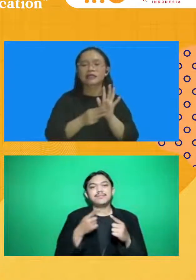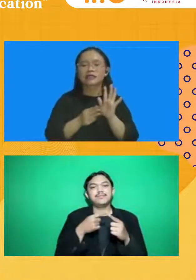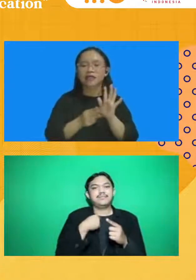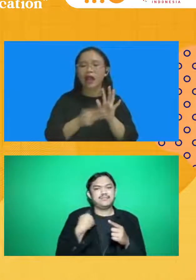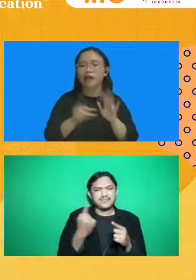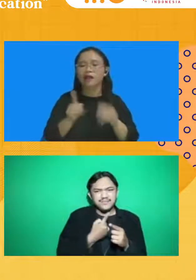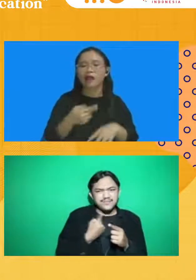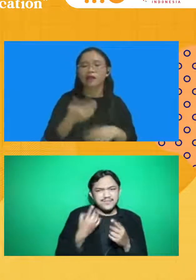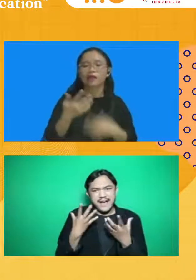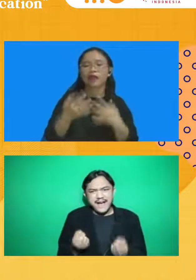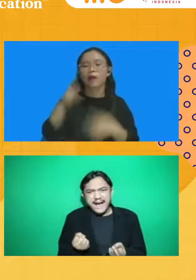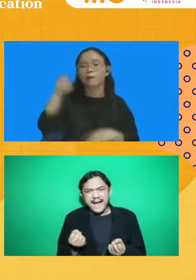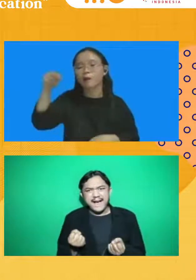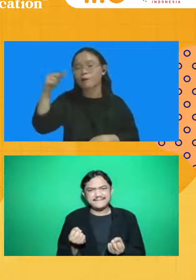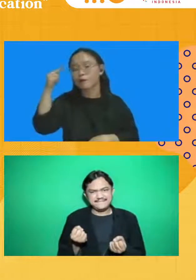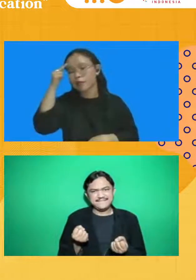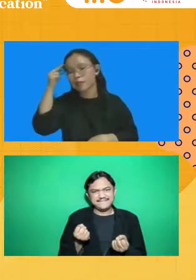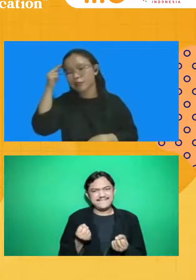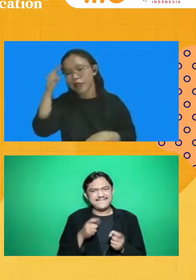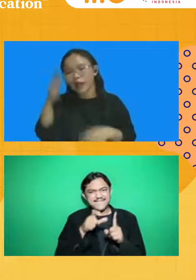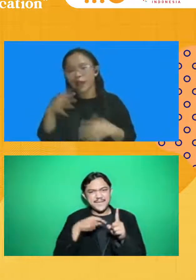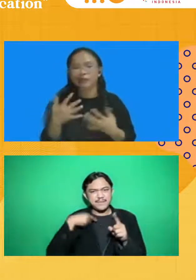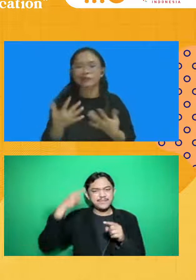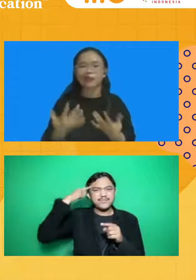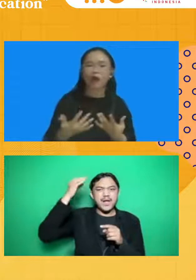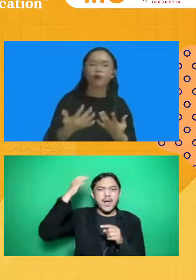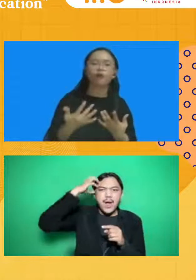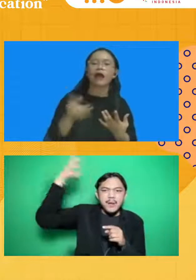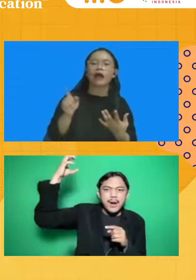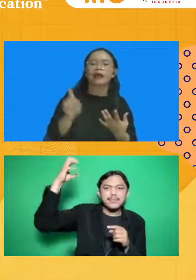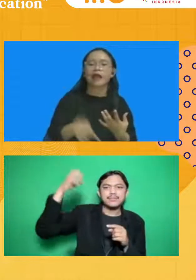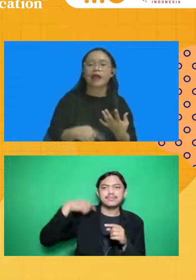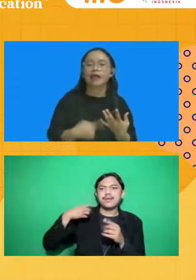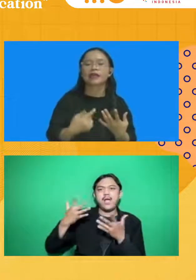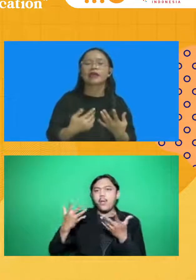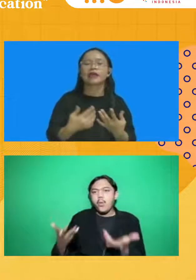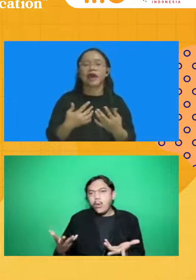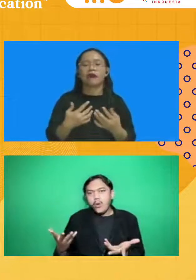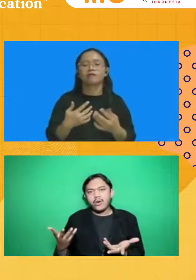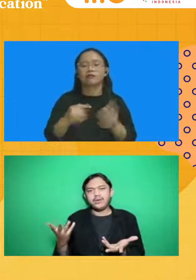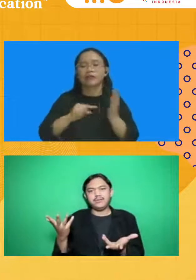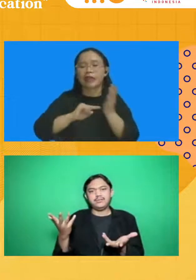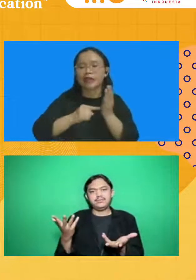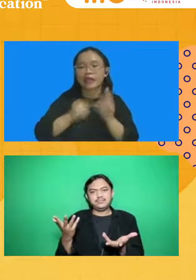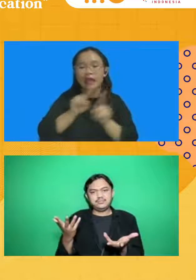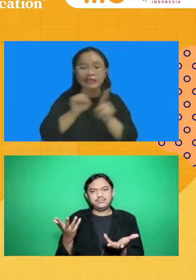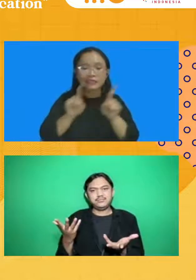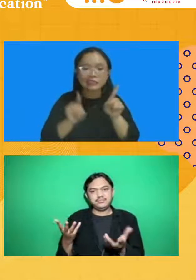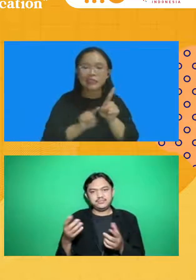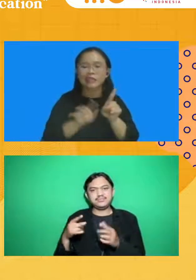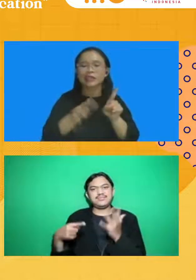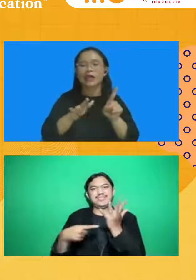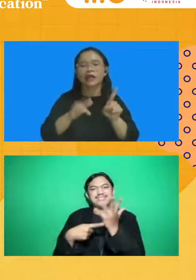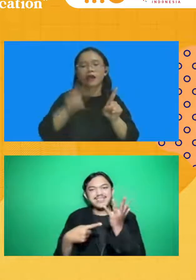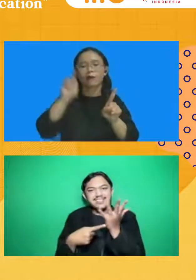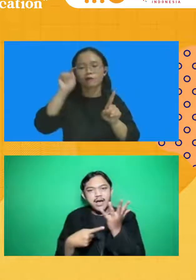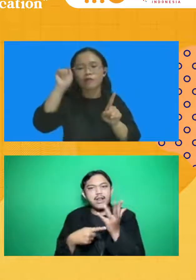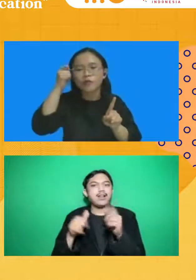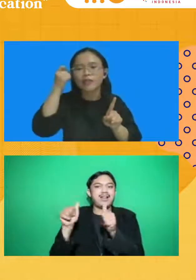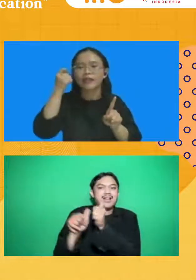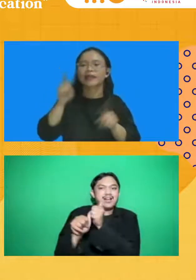the telecommunications or by the health providers. So we should have the very convenient